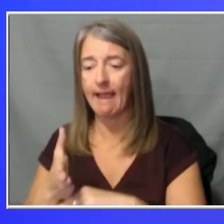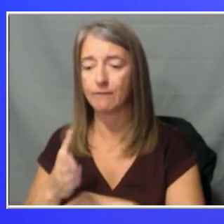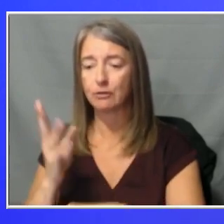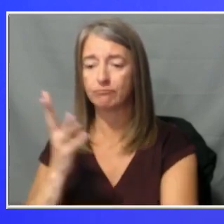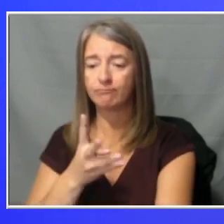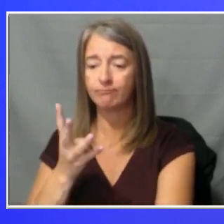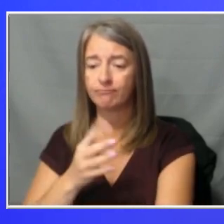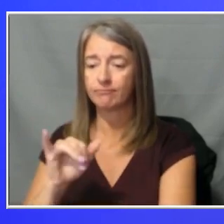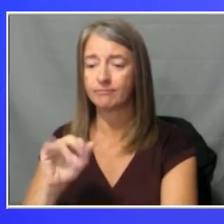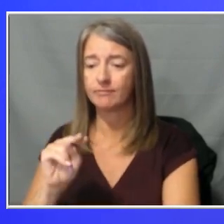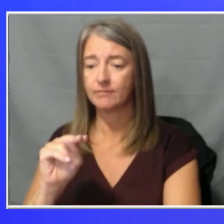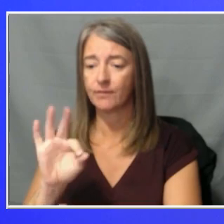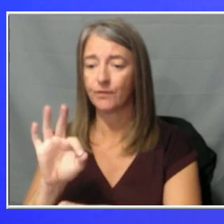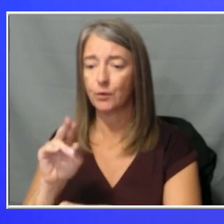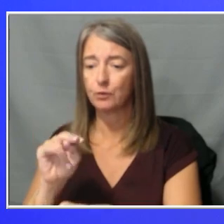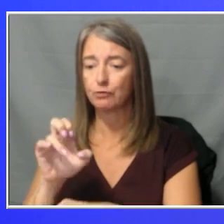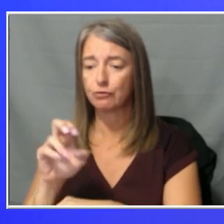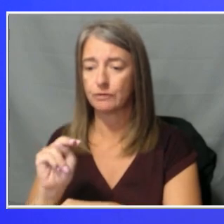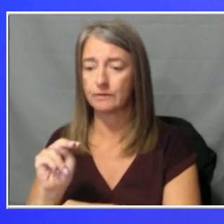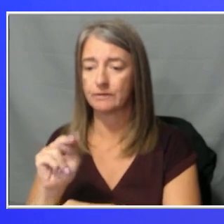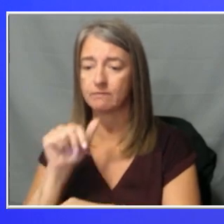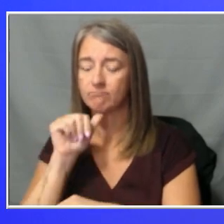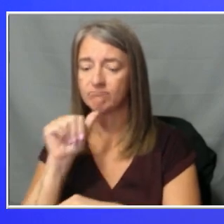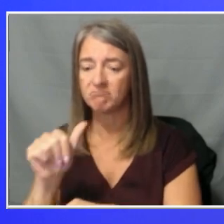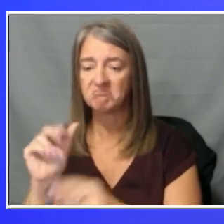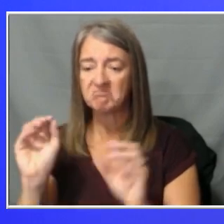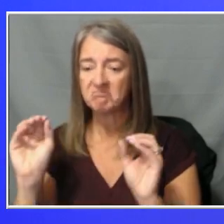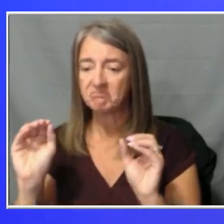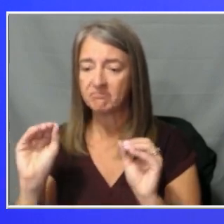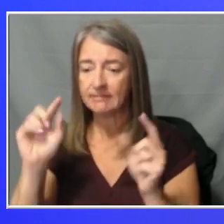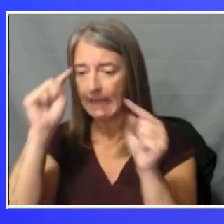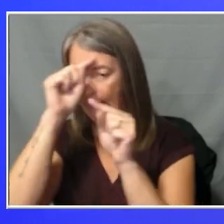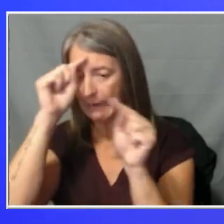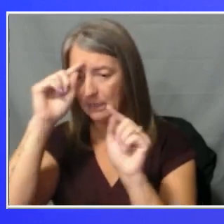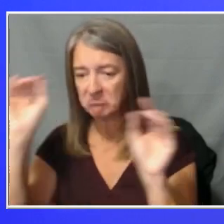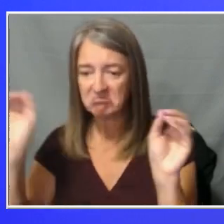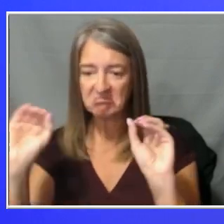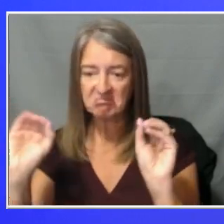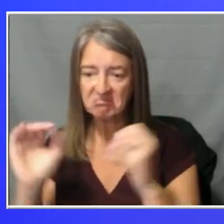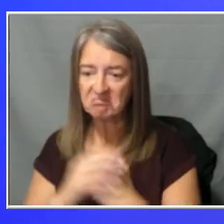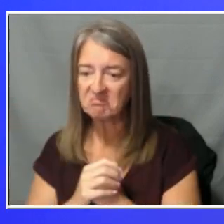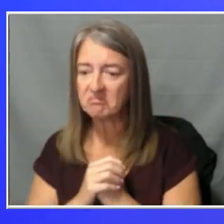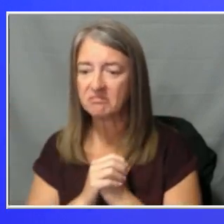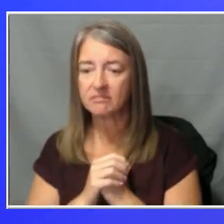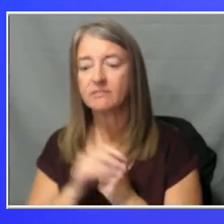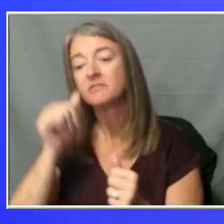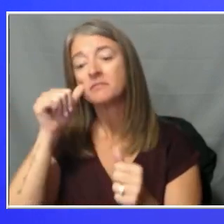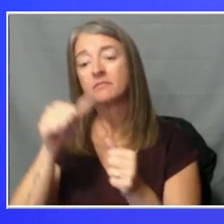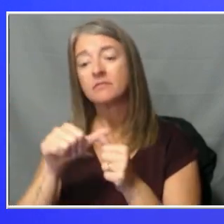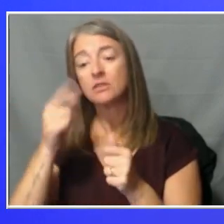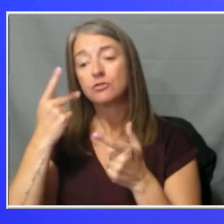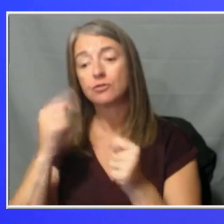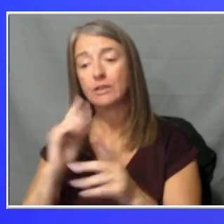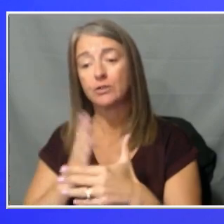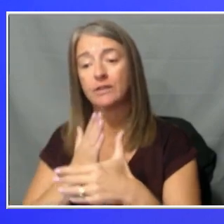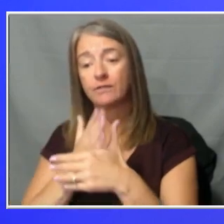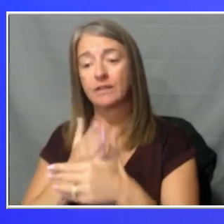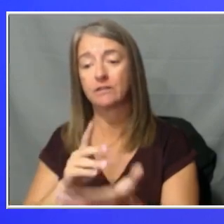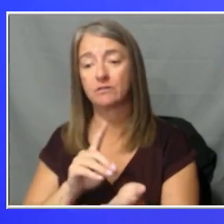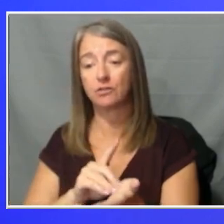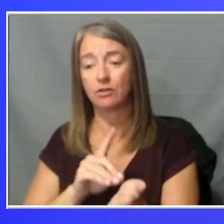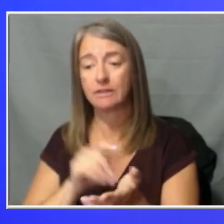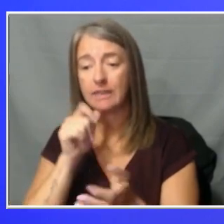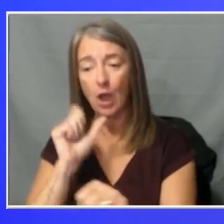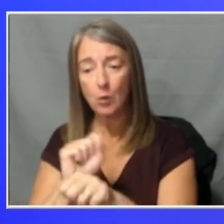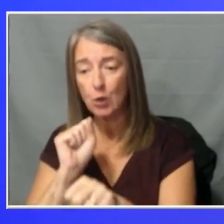I didn't even get so much as a headache. And I remember trying to convince Dr. Abhyankar that it was not working for